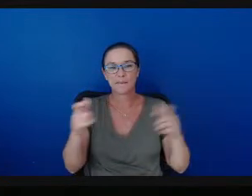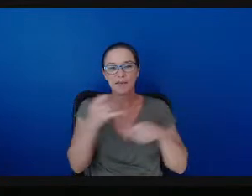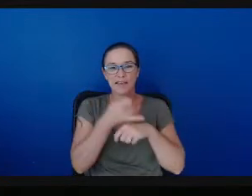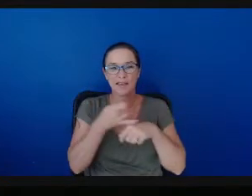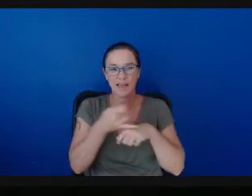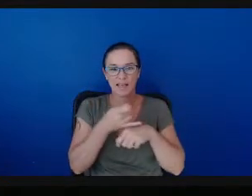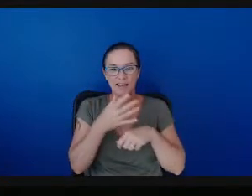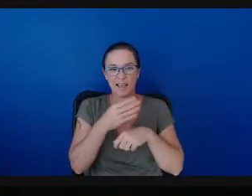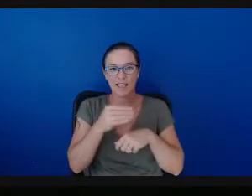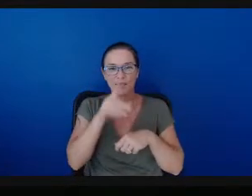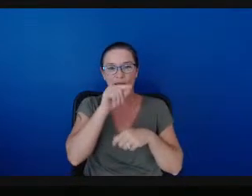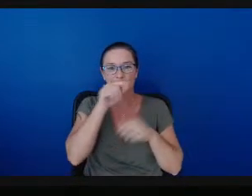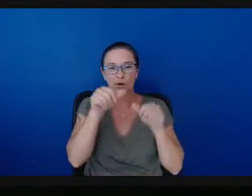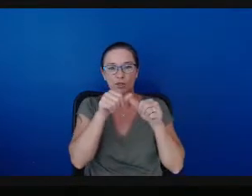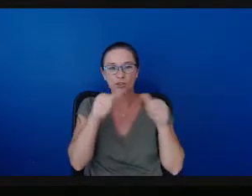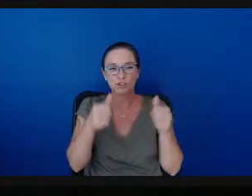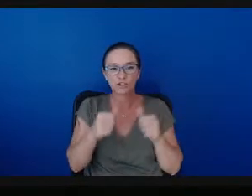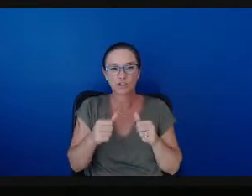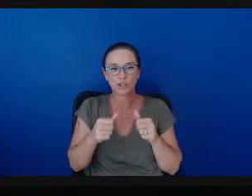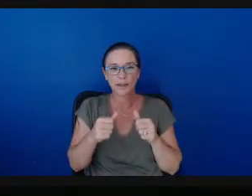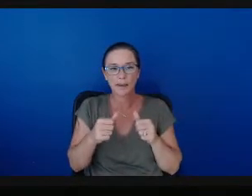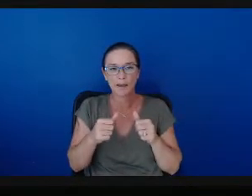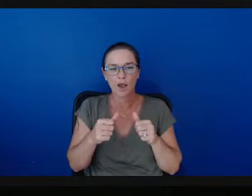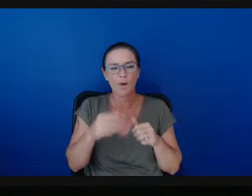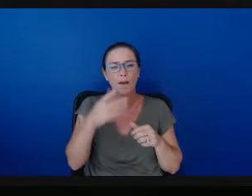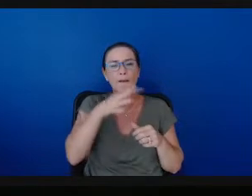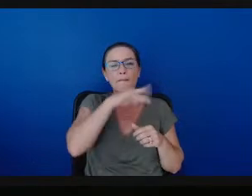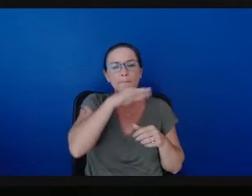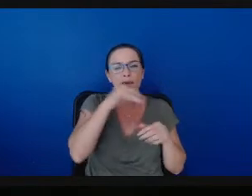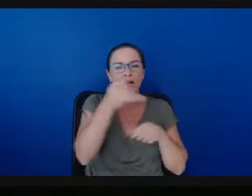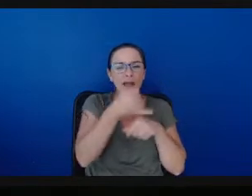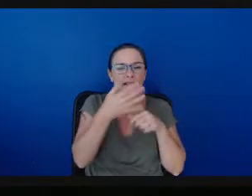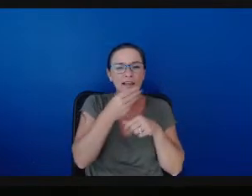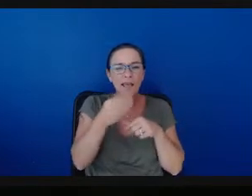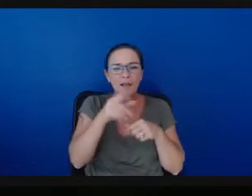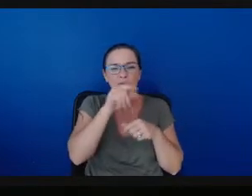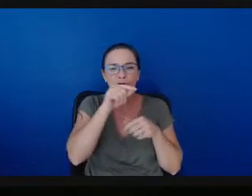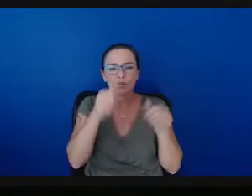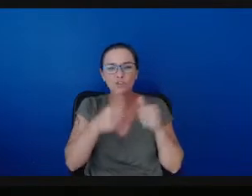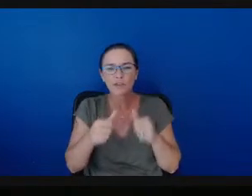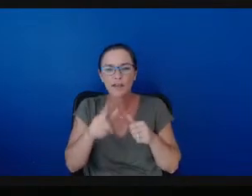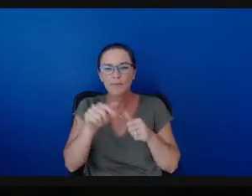features are still visible. Is that the old west vent complex still above the new lava?